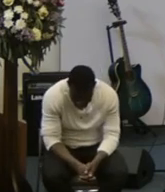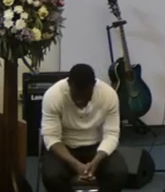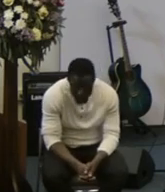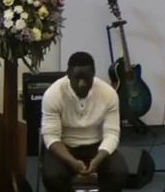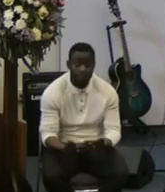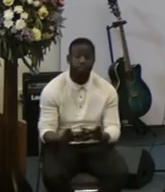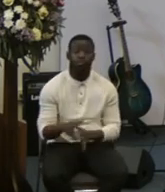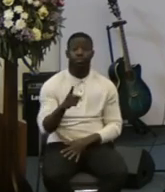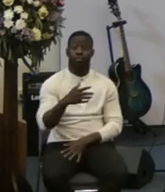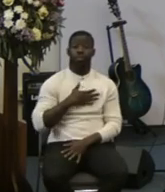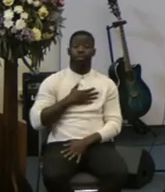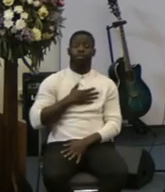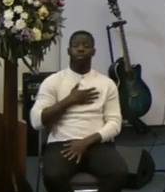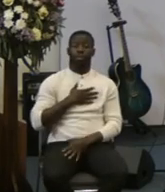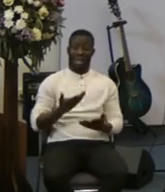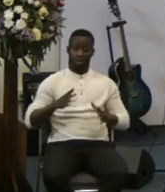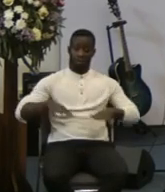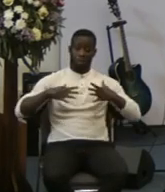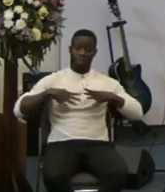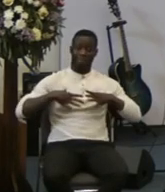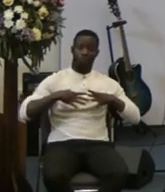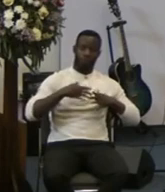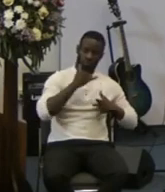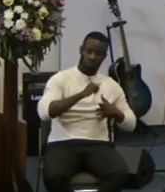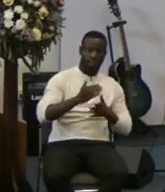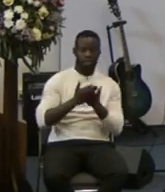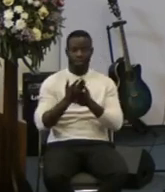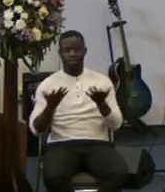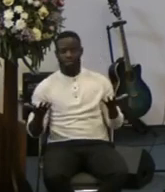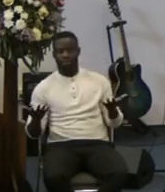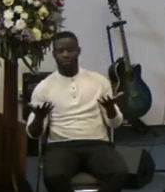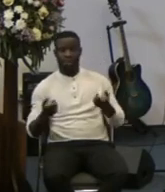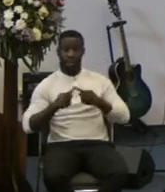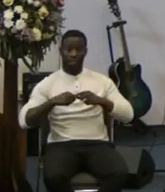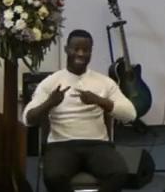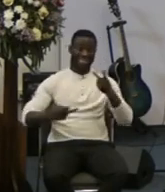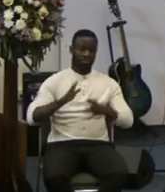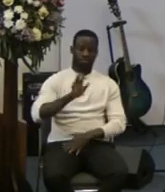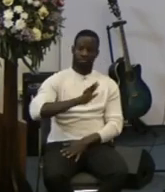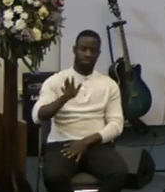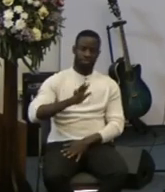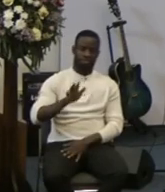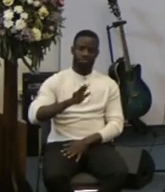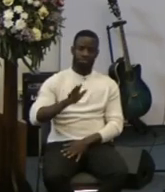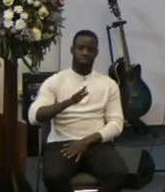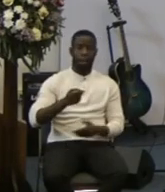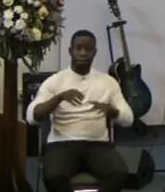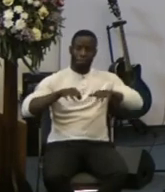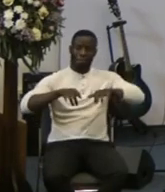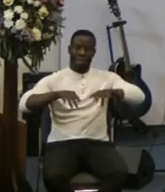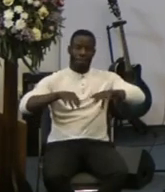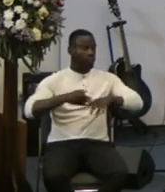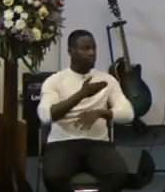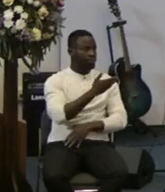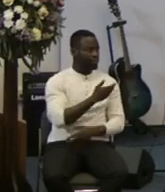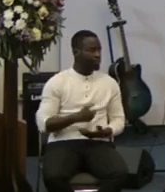And I just want, as we prepare for communion, and we're not going to sing, all right? I'm just going to get Carrie to play,